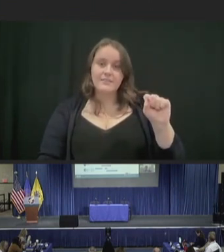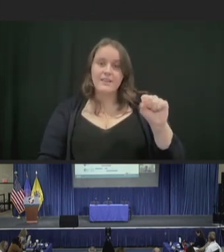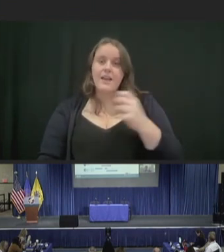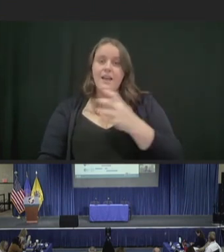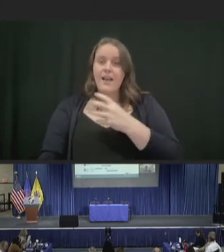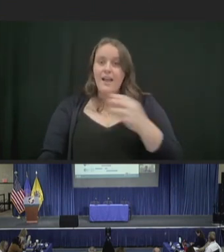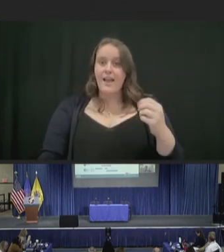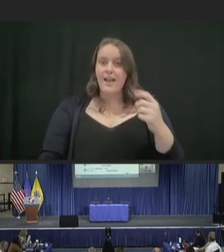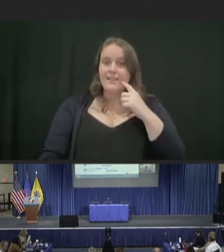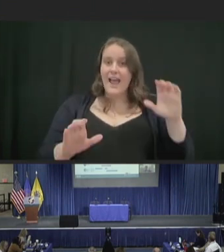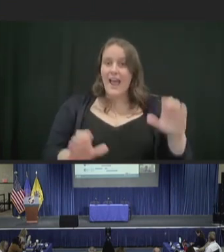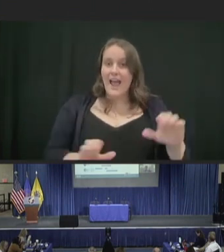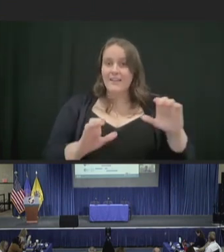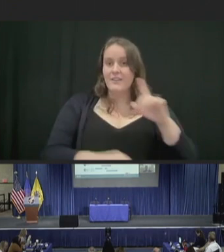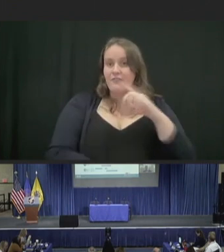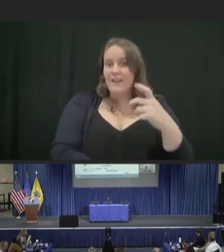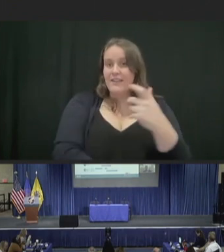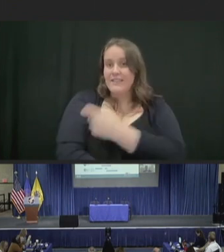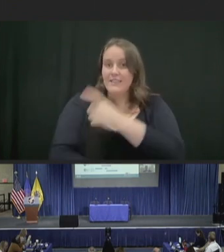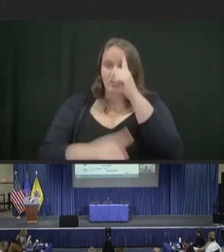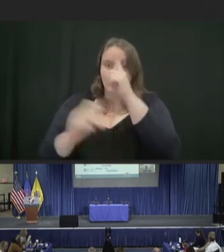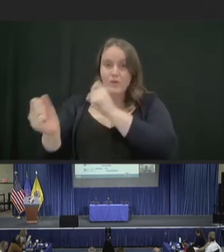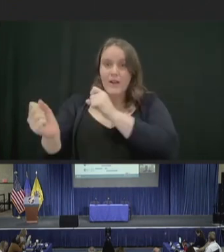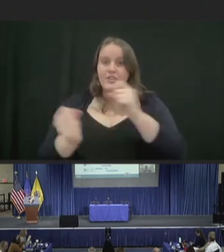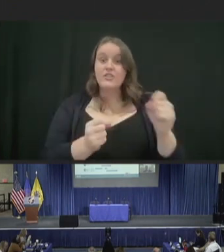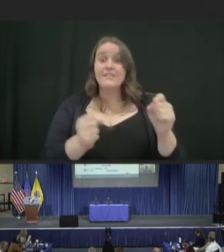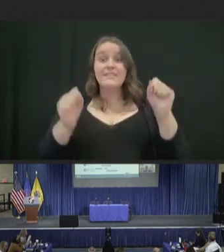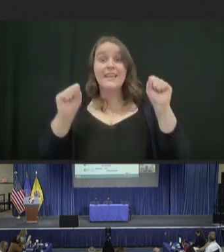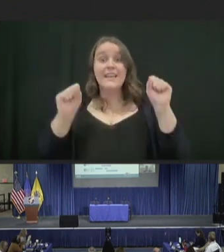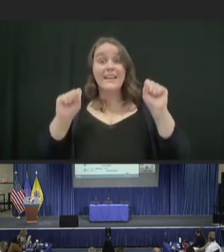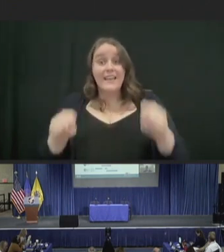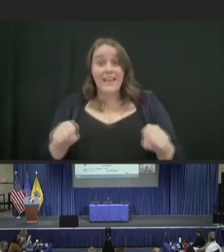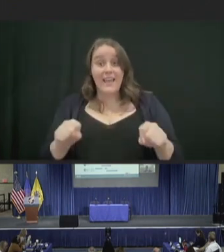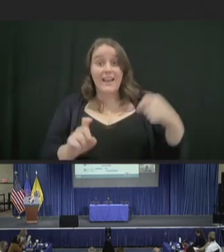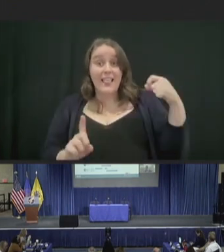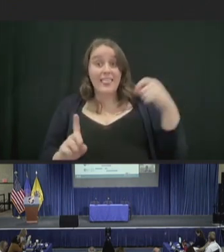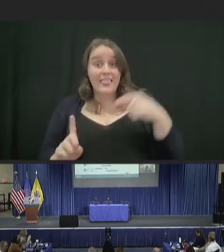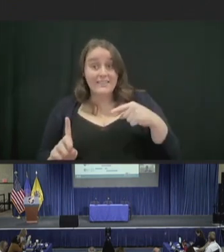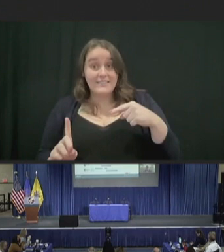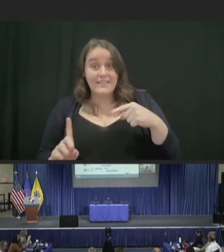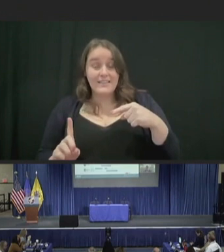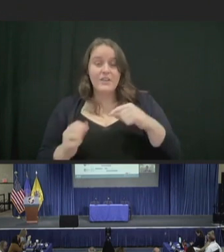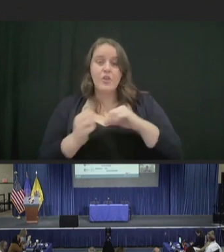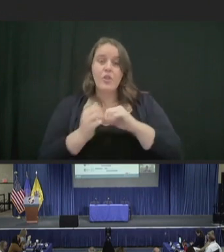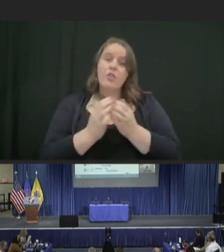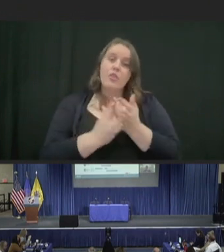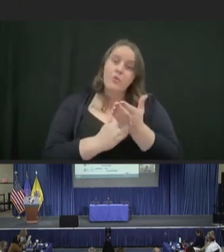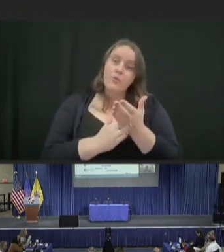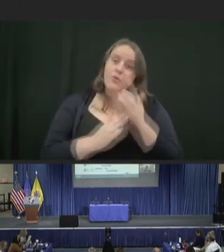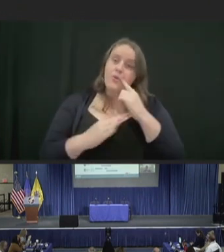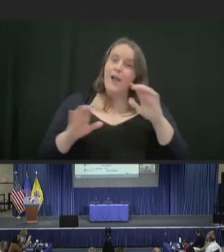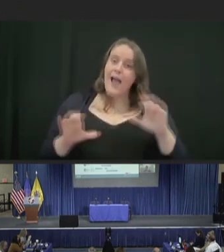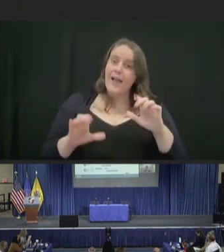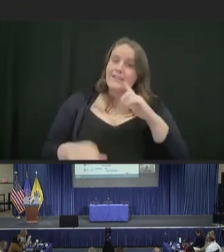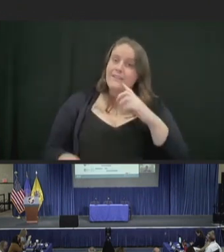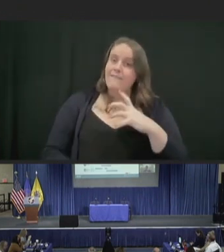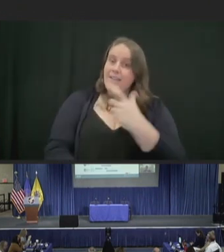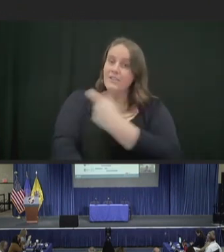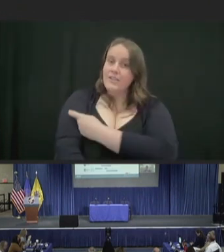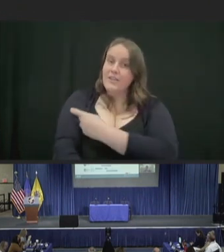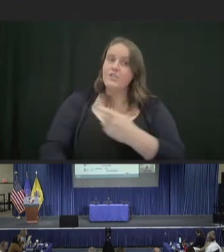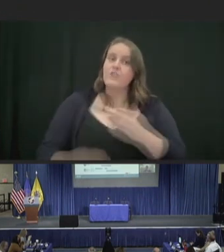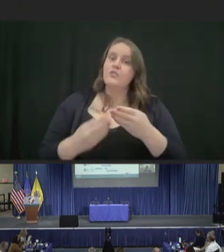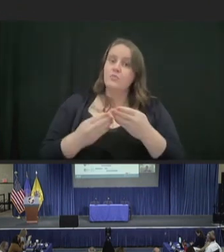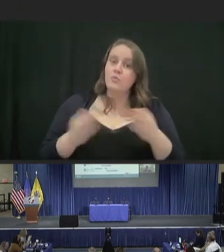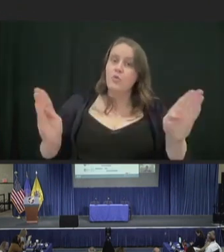active vaccination strategies that can elicit, through active vaccination, these broadly neutralizing